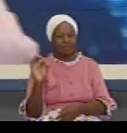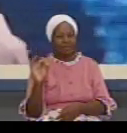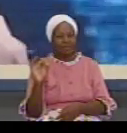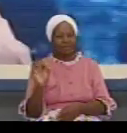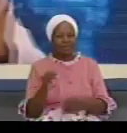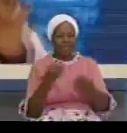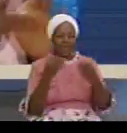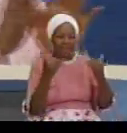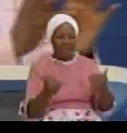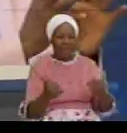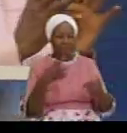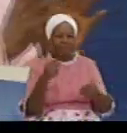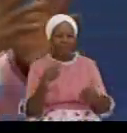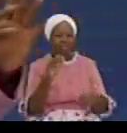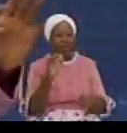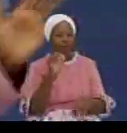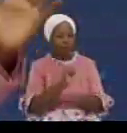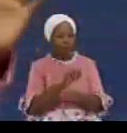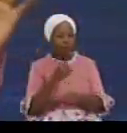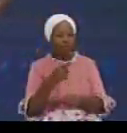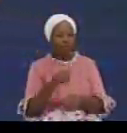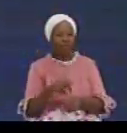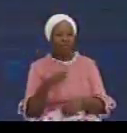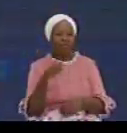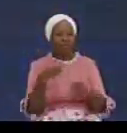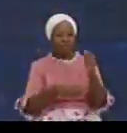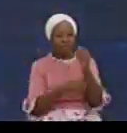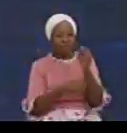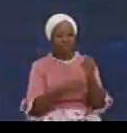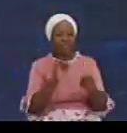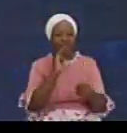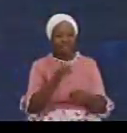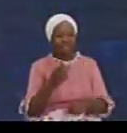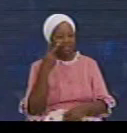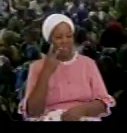the works of the flesh are manifest.